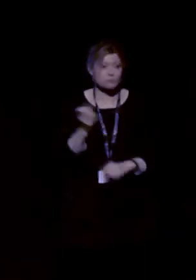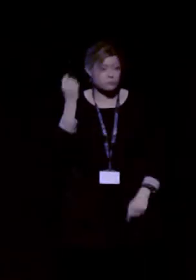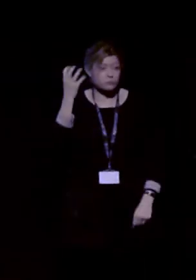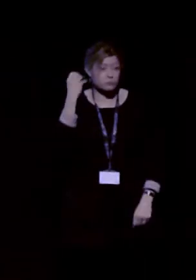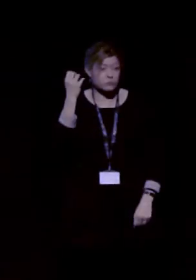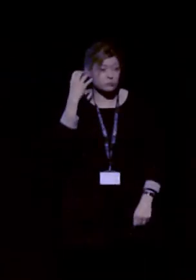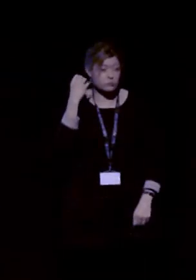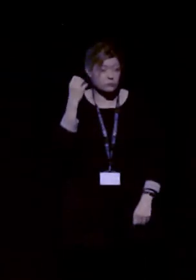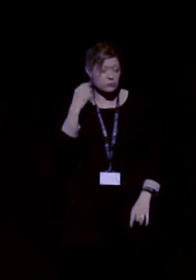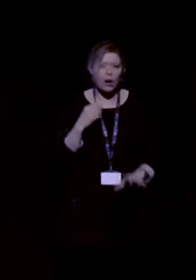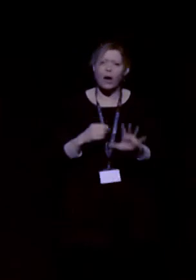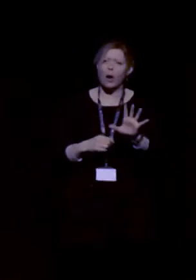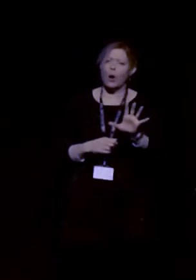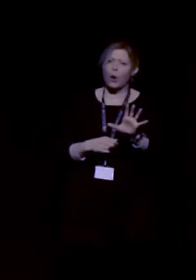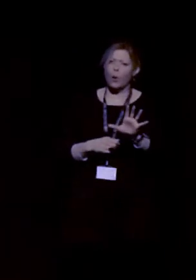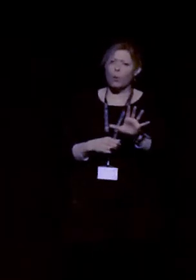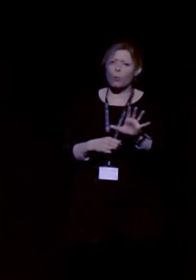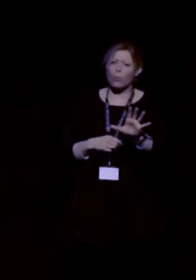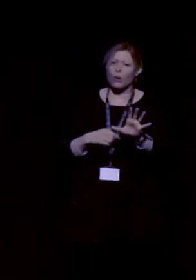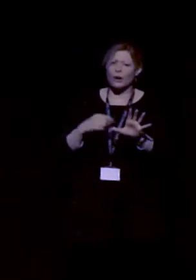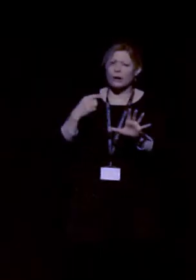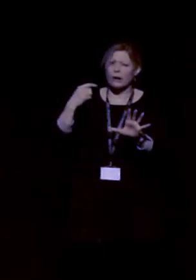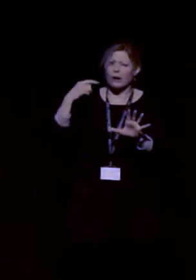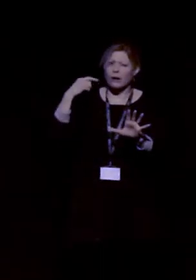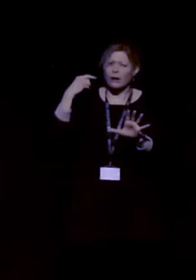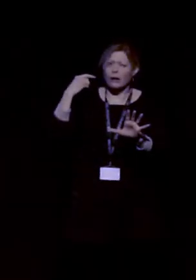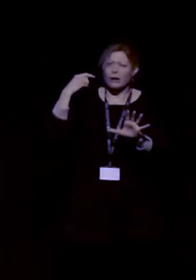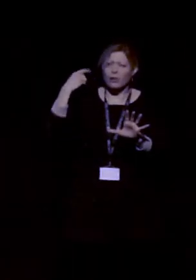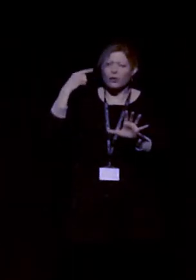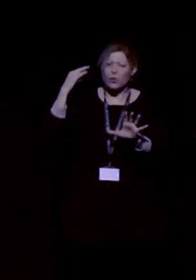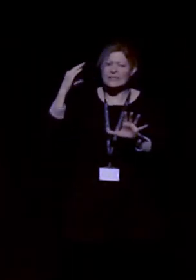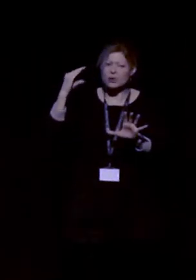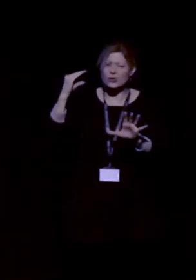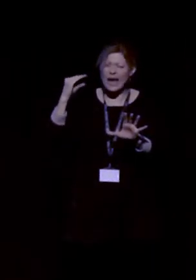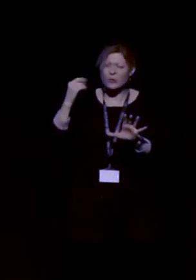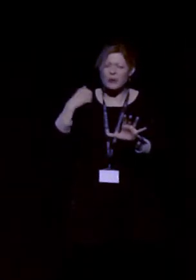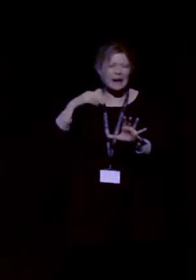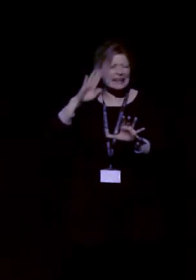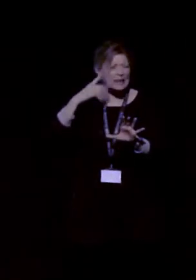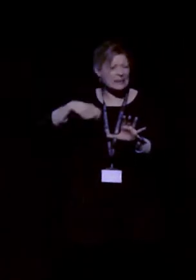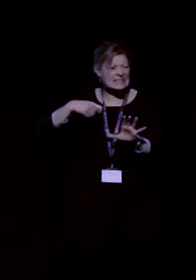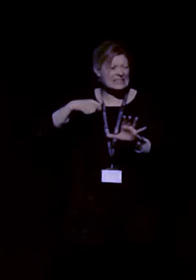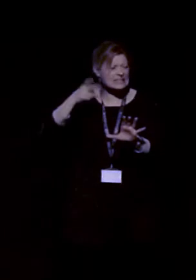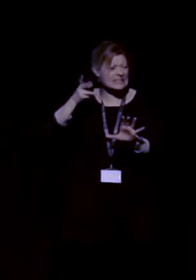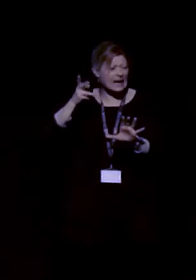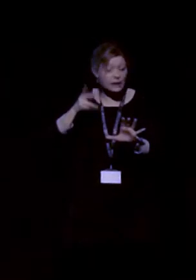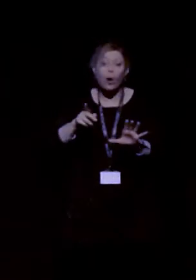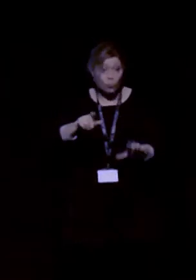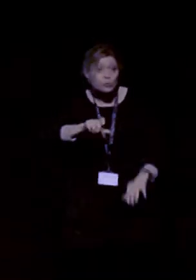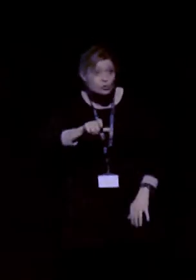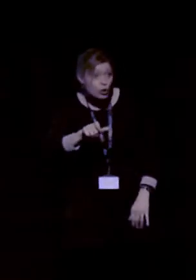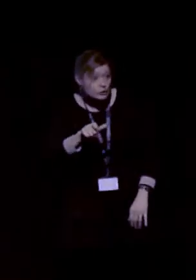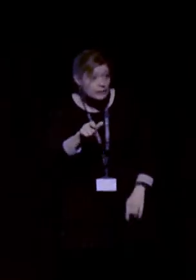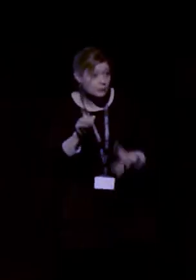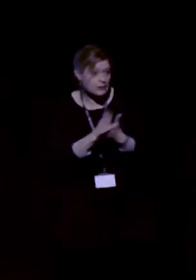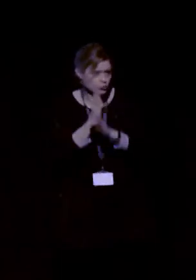they say, oh, well, the noise has faded a bit, but now I can hear my tinnitus again. So you say, well, turn the noise up so it still